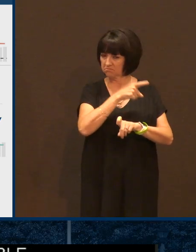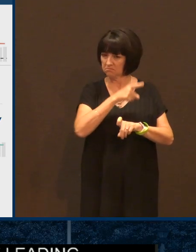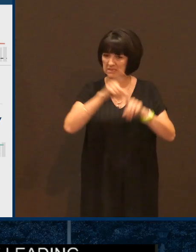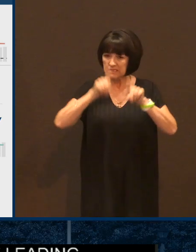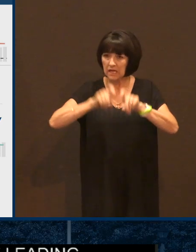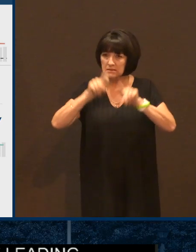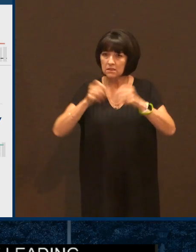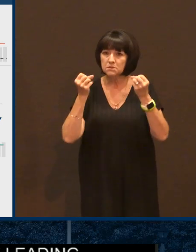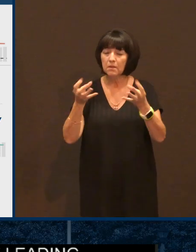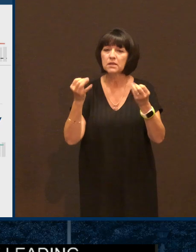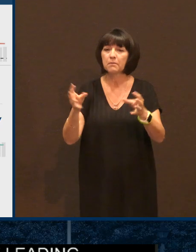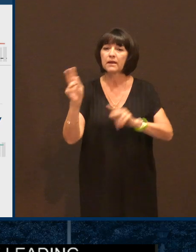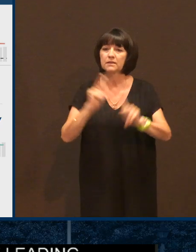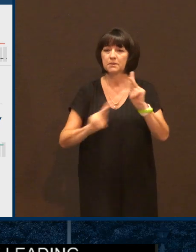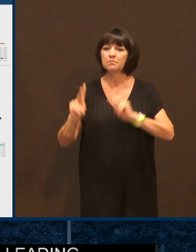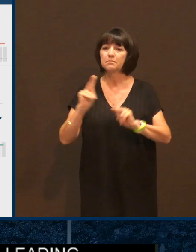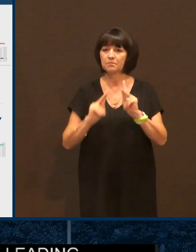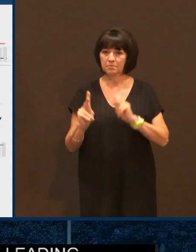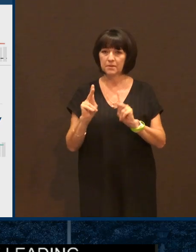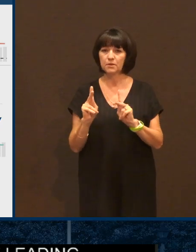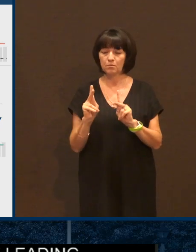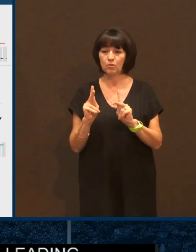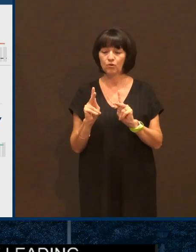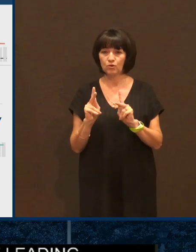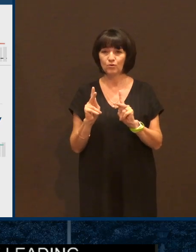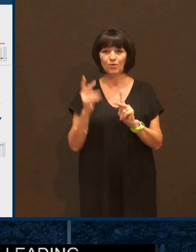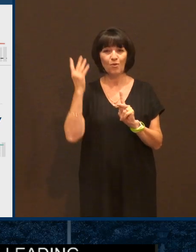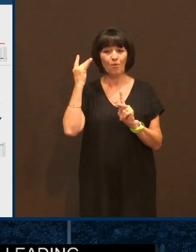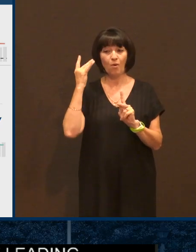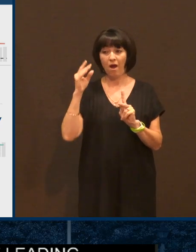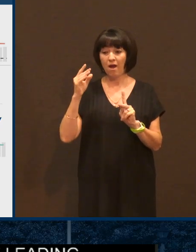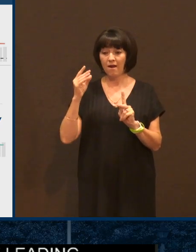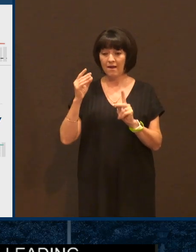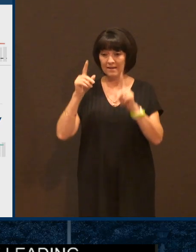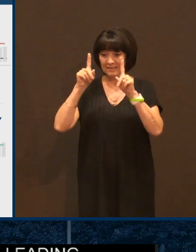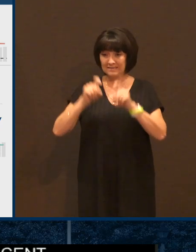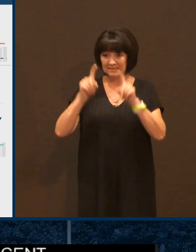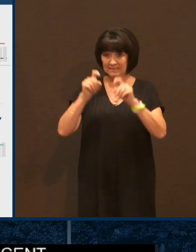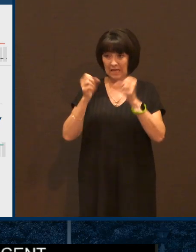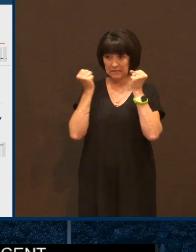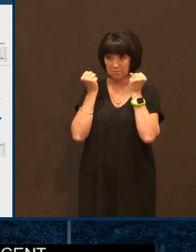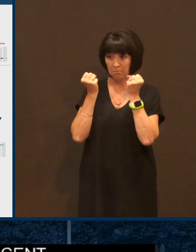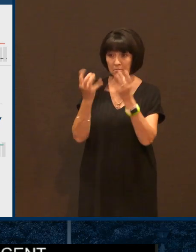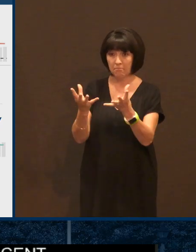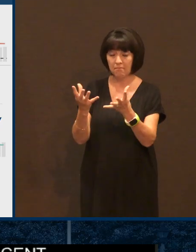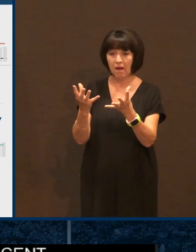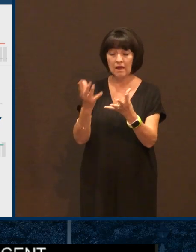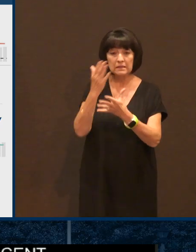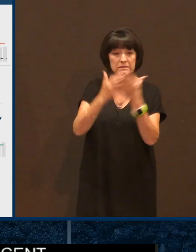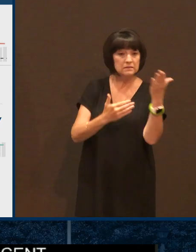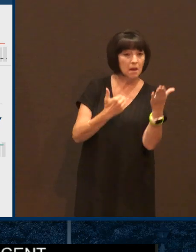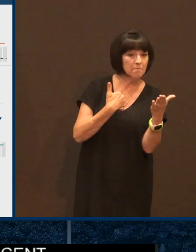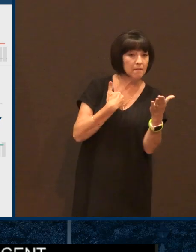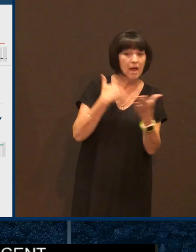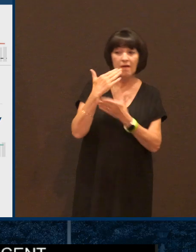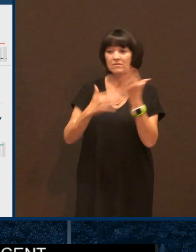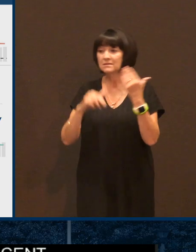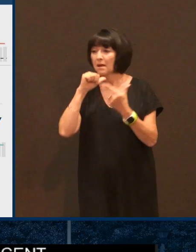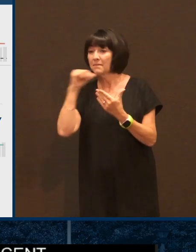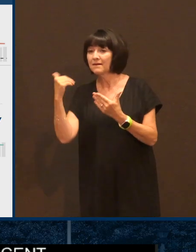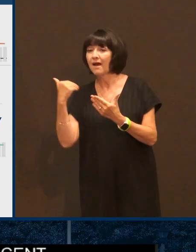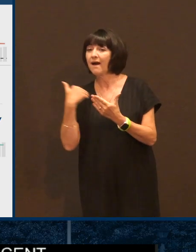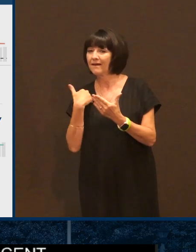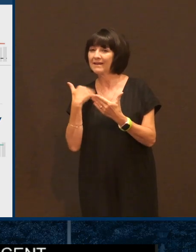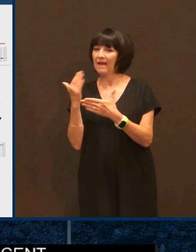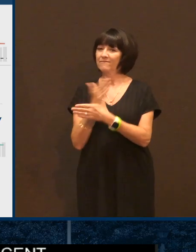because it increases that denominator. So this gives you a picture, an idea of where Delaware stands with respect